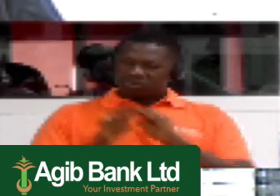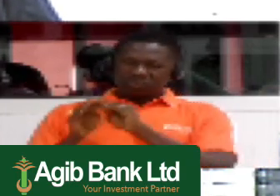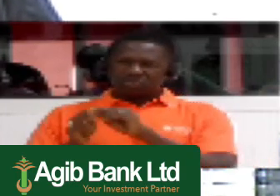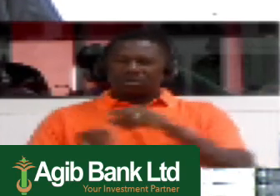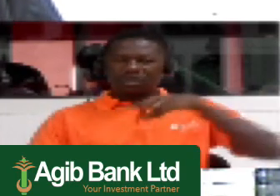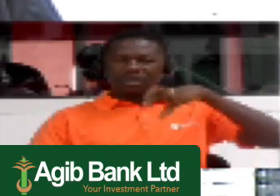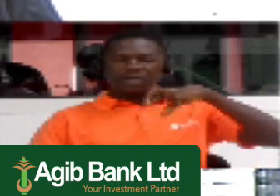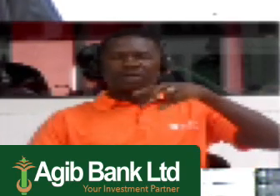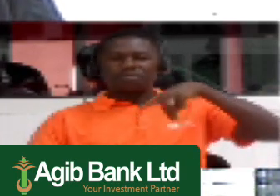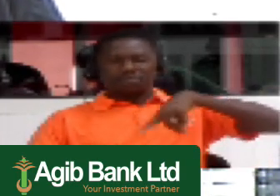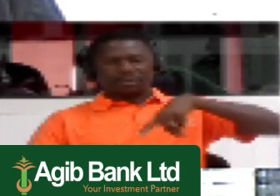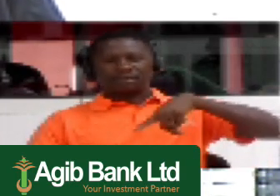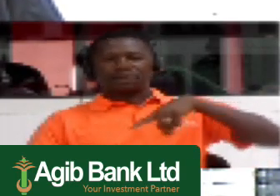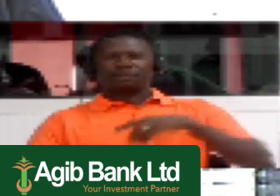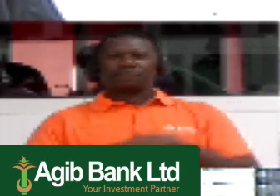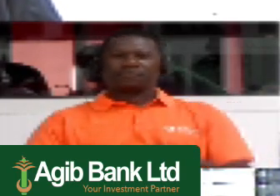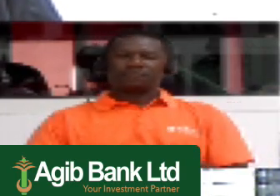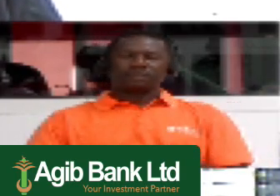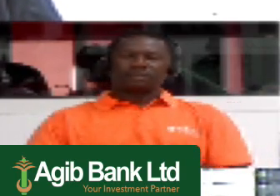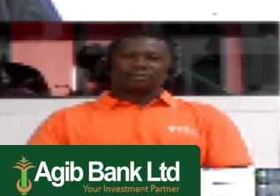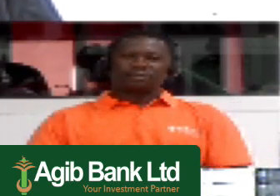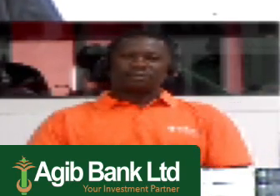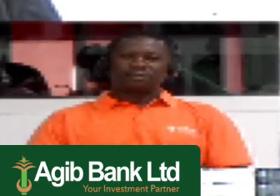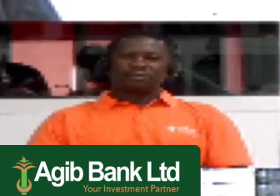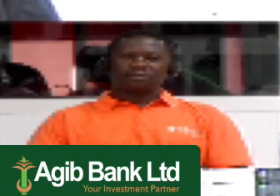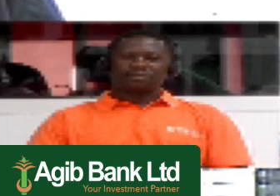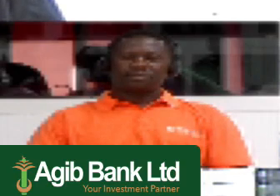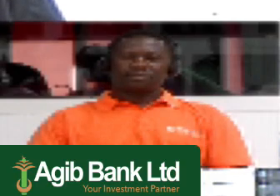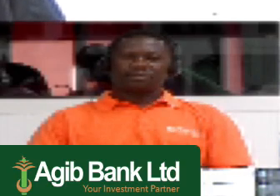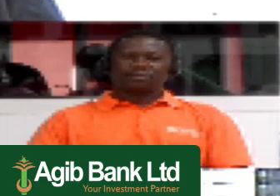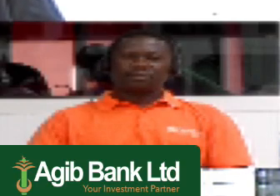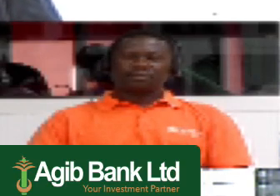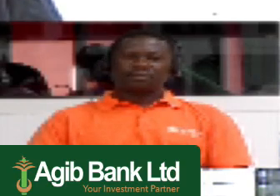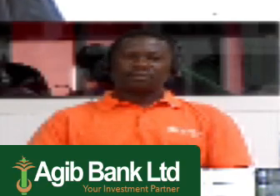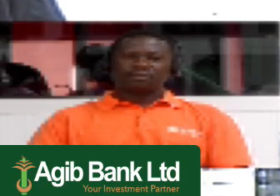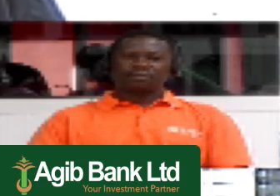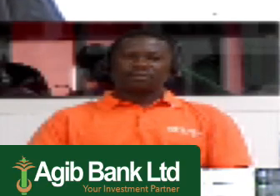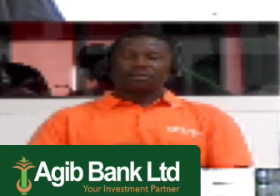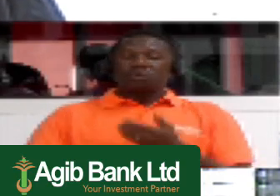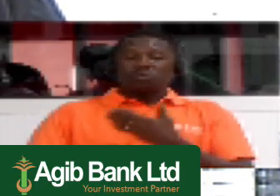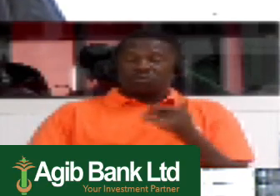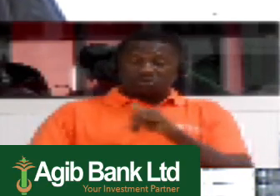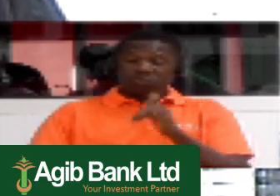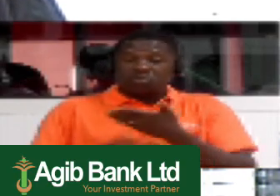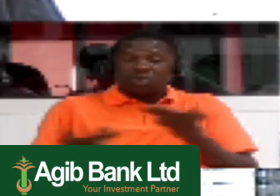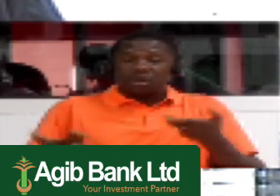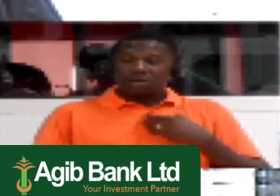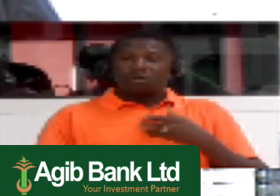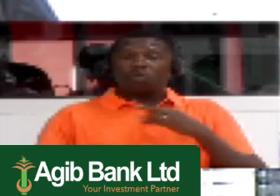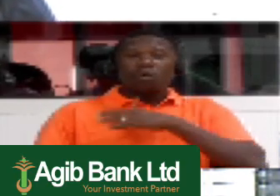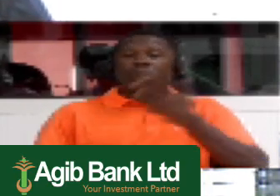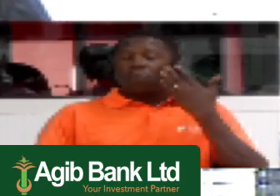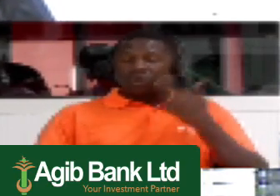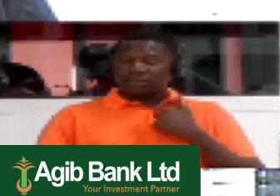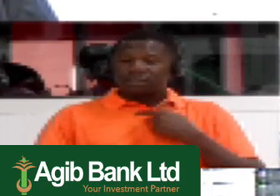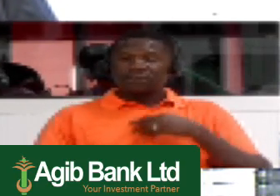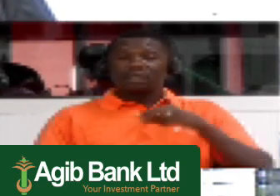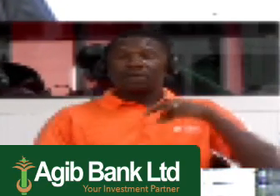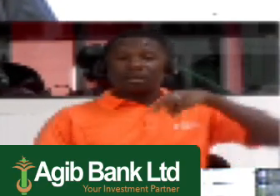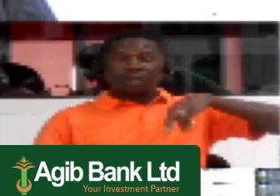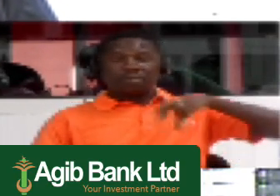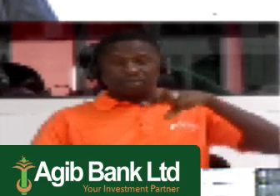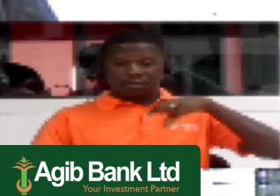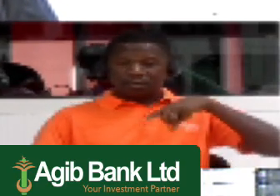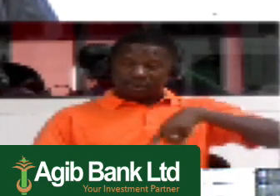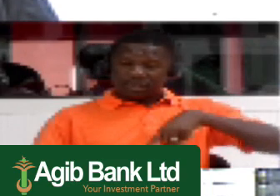So, wala na kabrin selection na MP mang akil fula so ngalo ne ko mbeta rajele. which was why when the MP selection